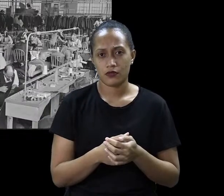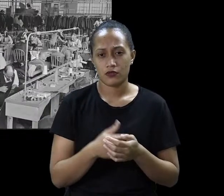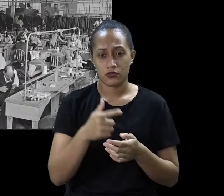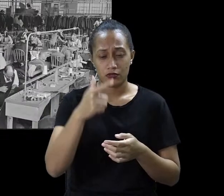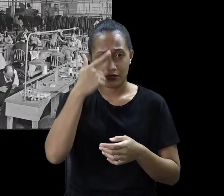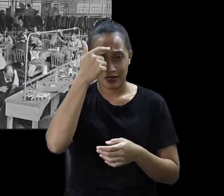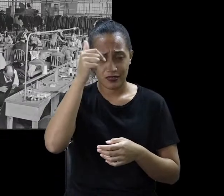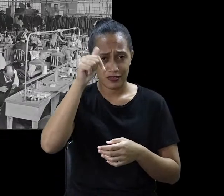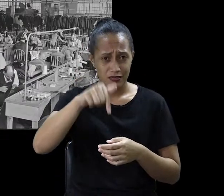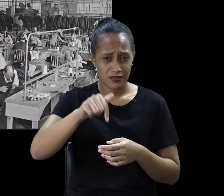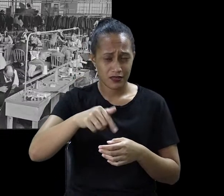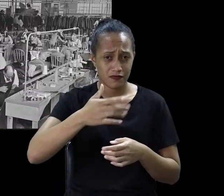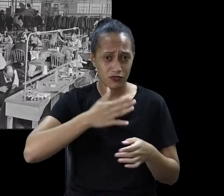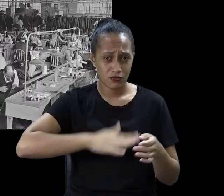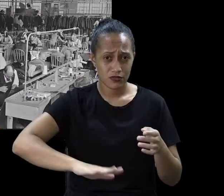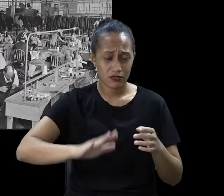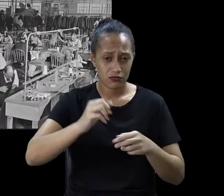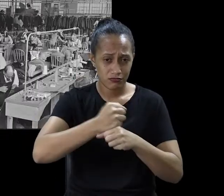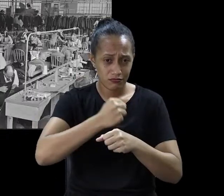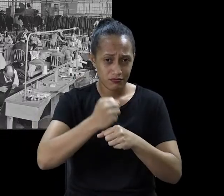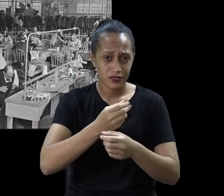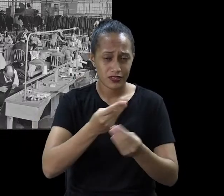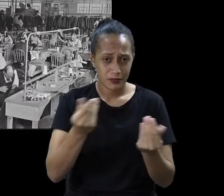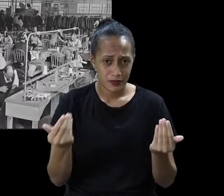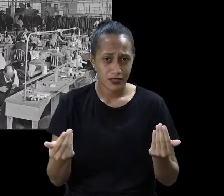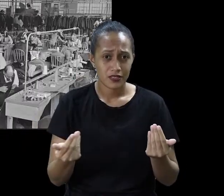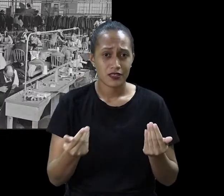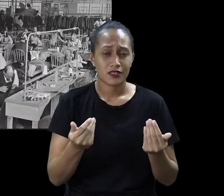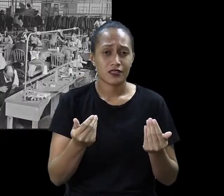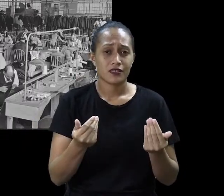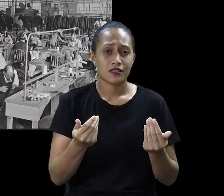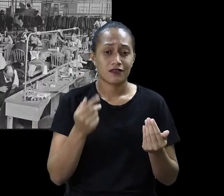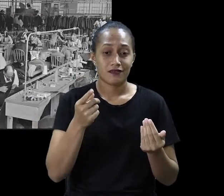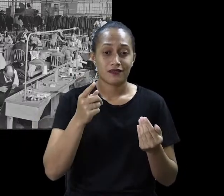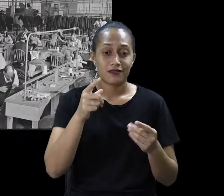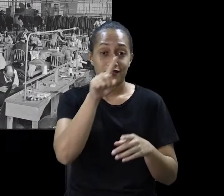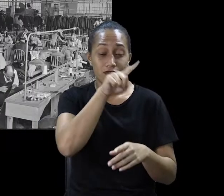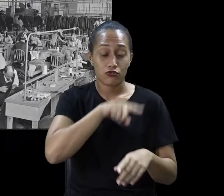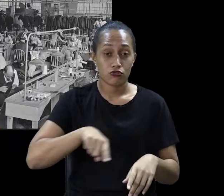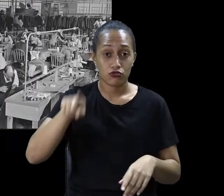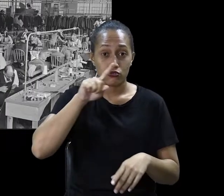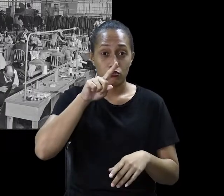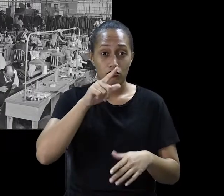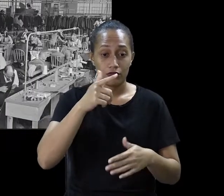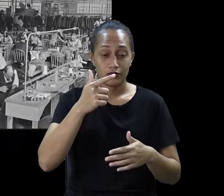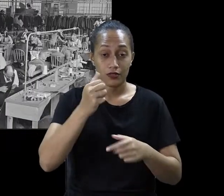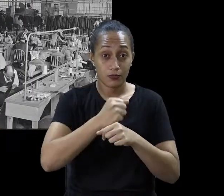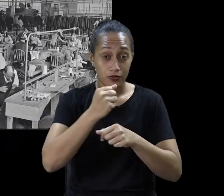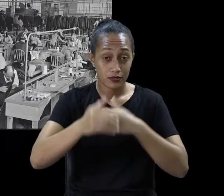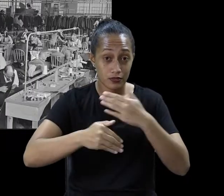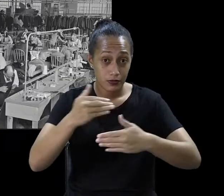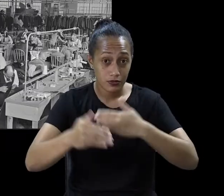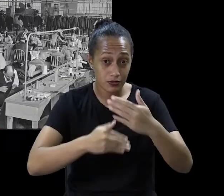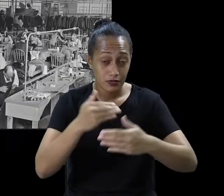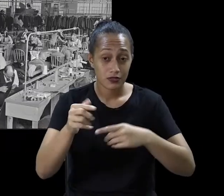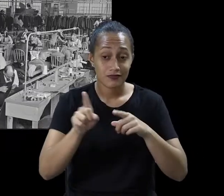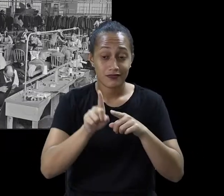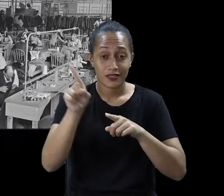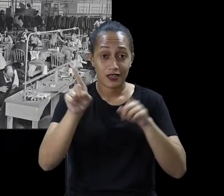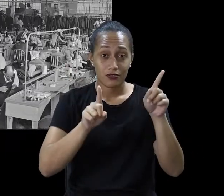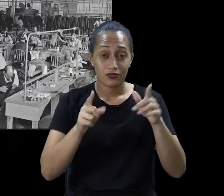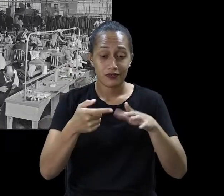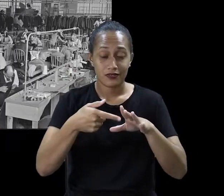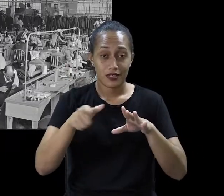land. And land doesn't just have to strictly mean land in an economics context. It can mean natural